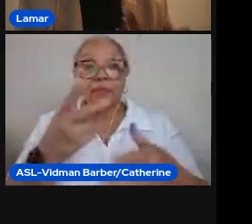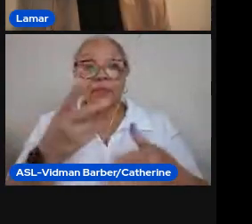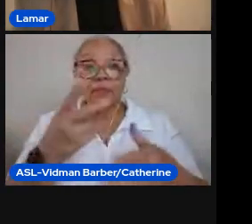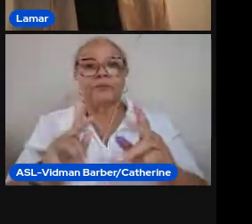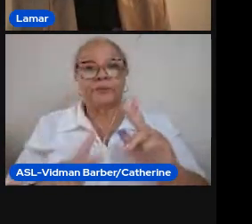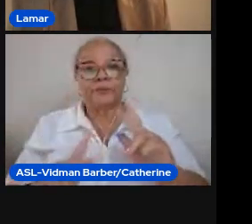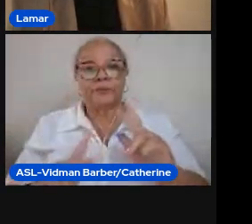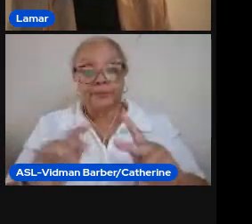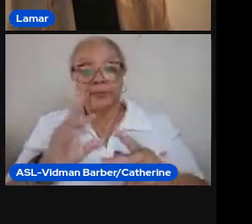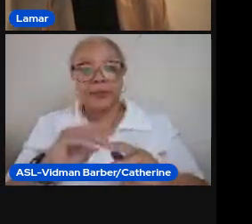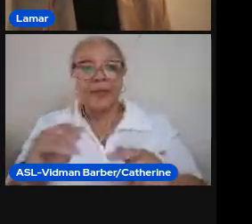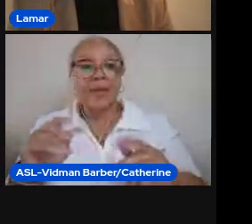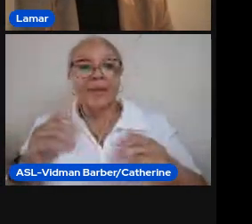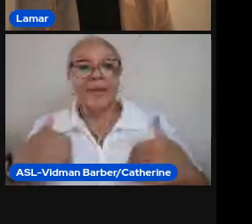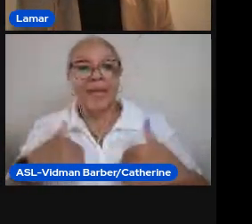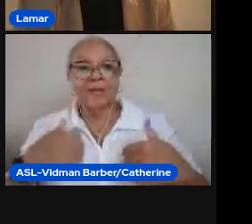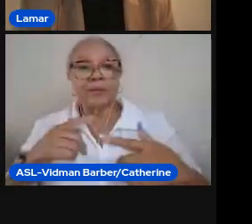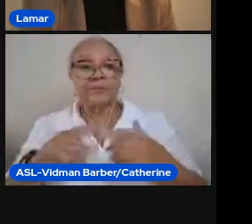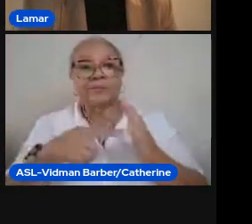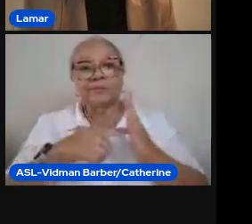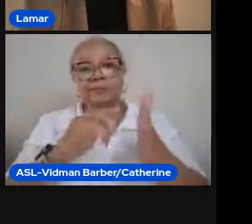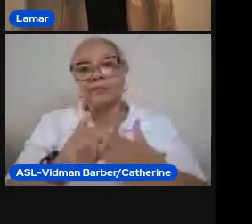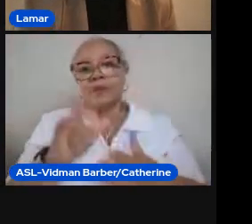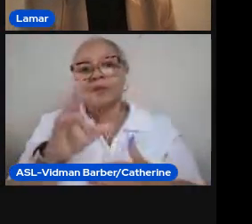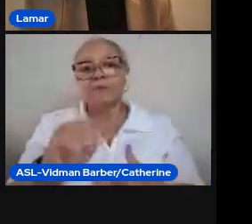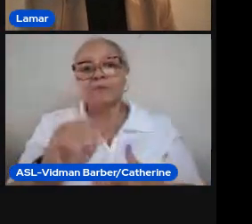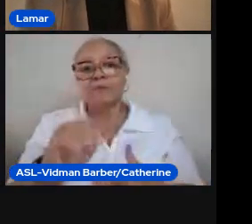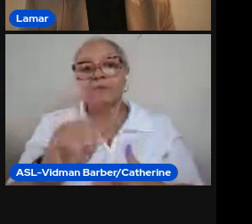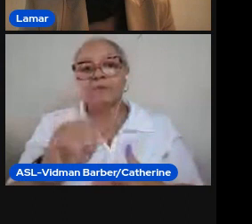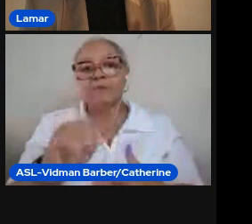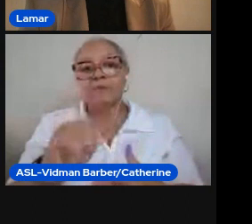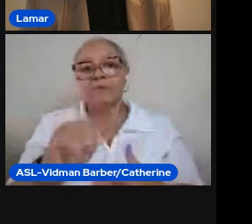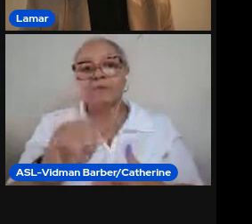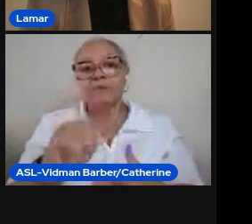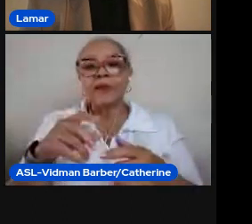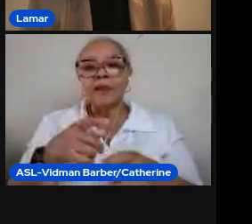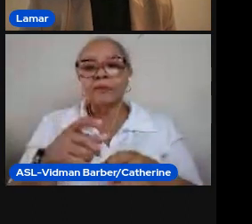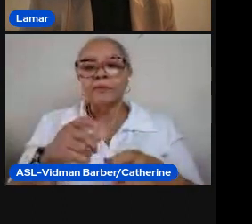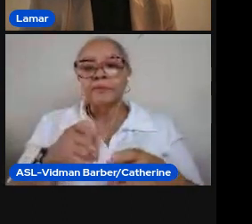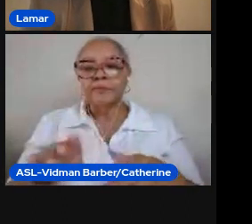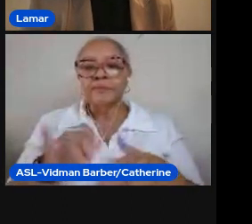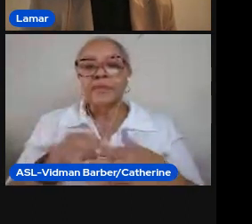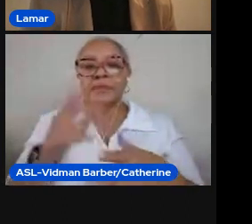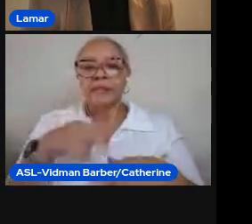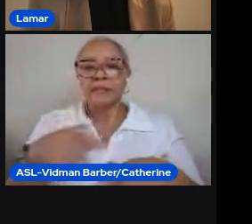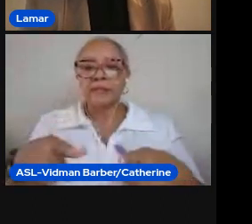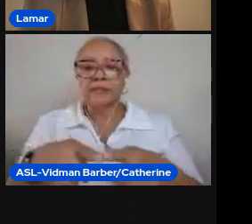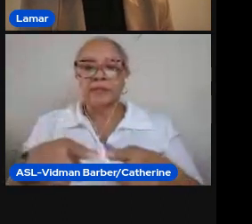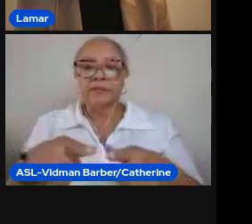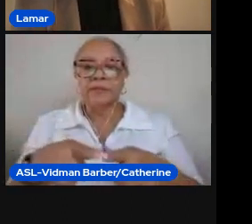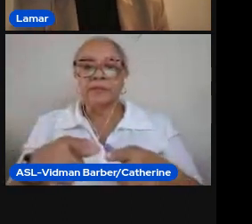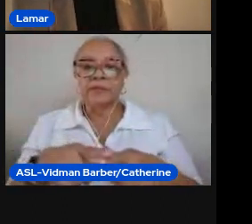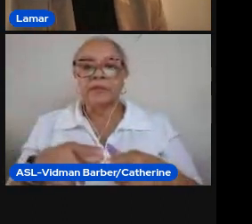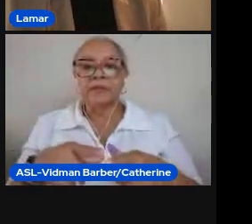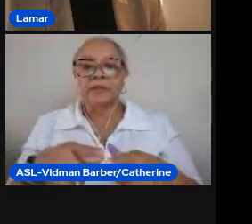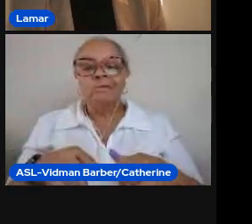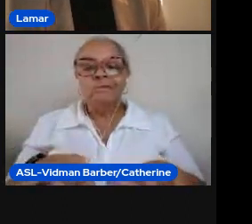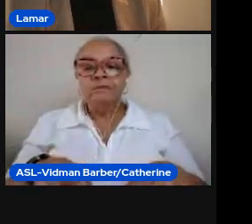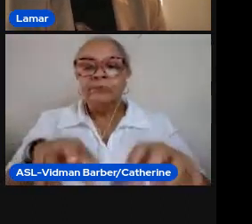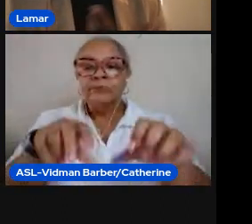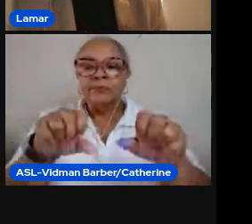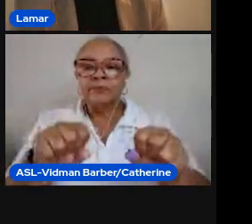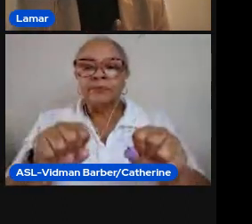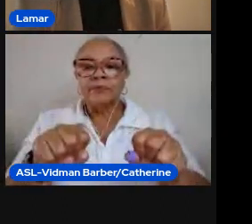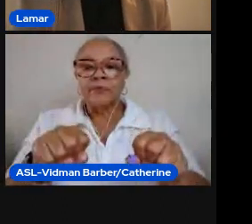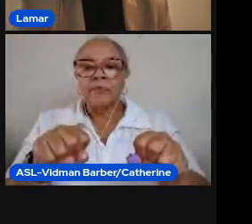Now, an example of GBS as an opportunistic pathogen is seen in vaginal colonization. So